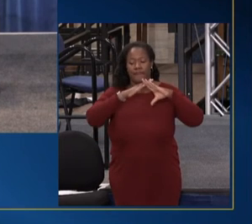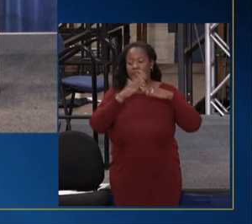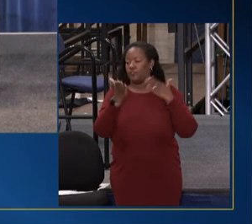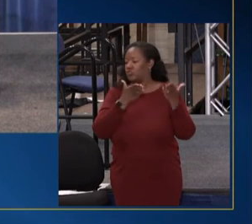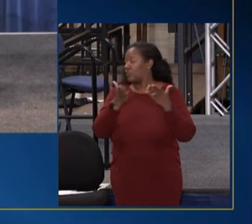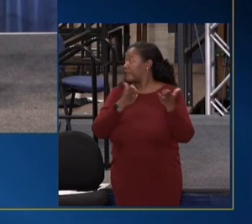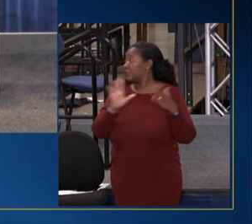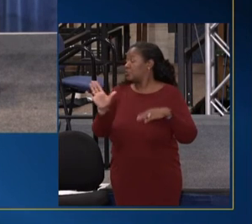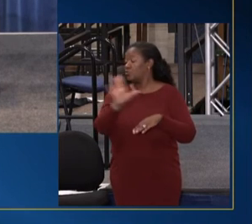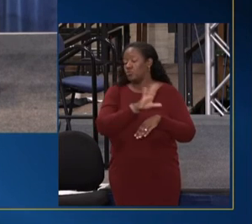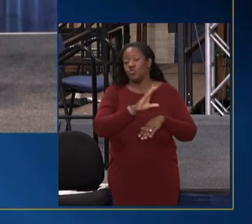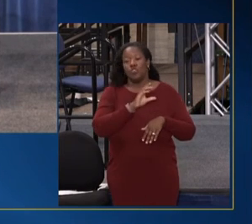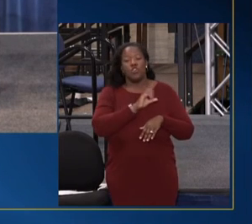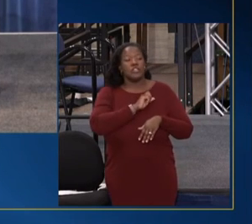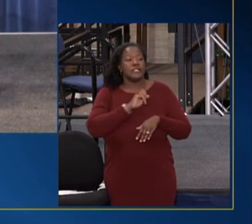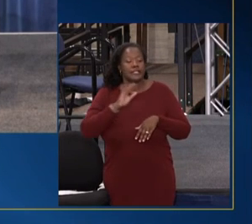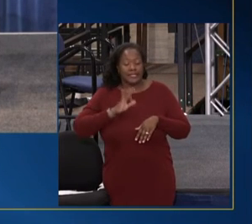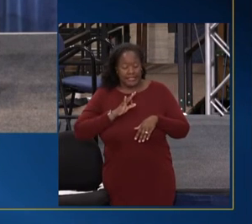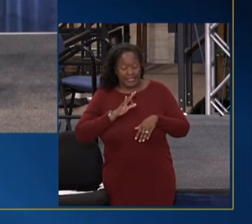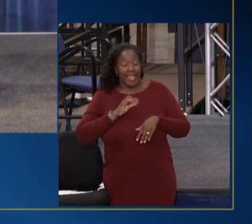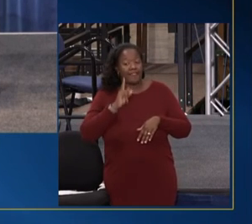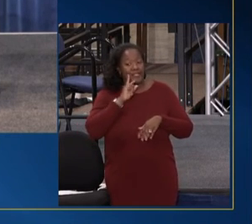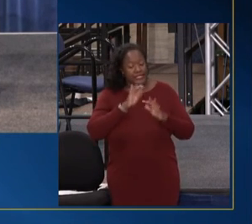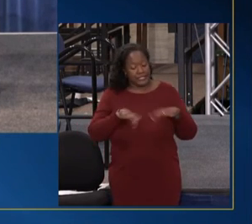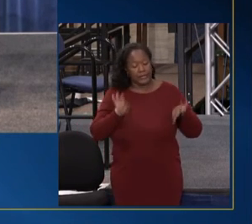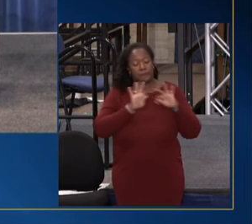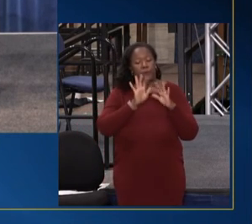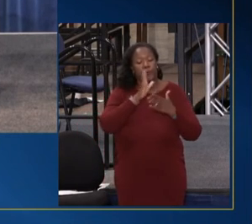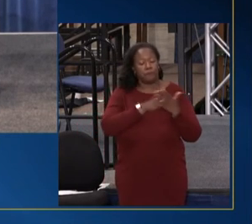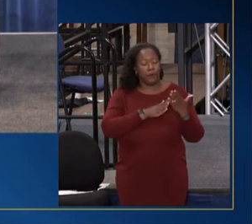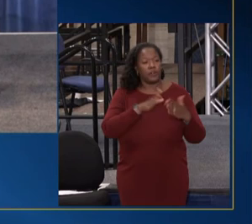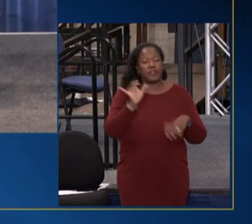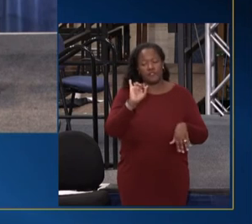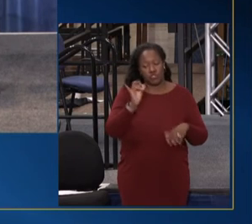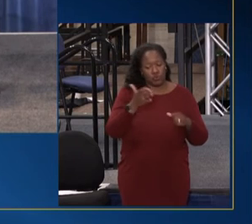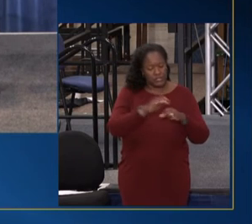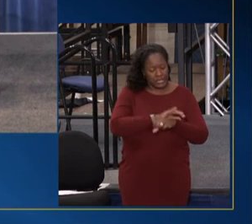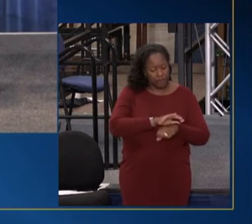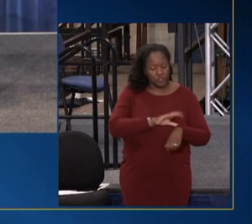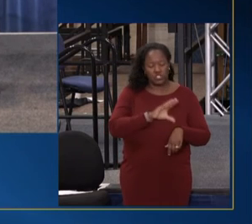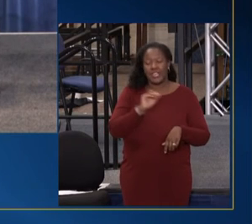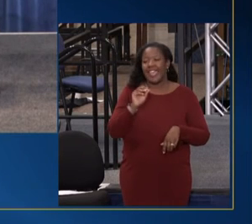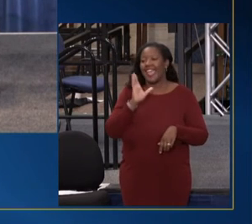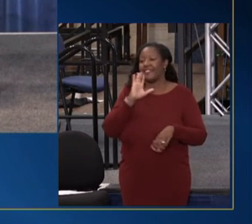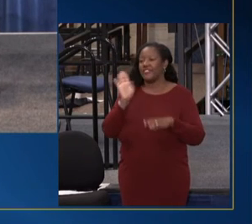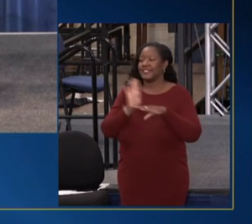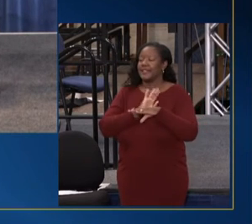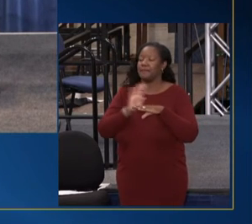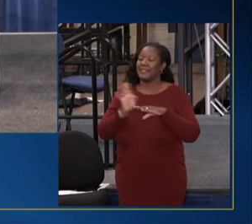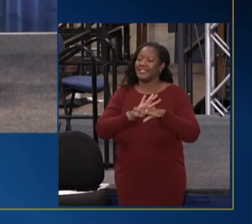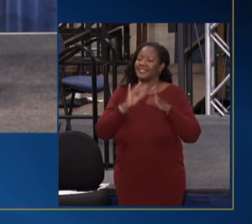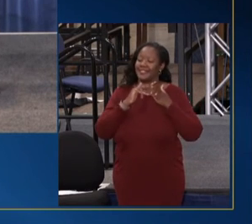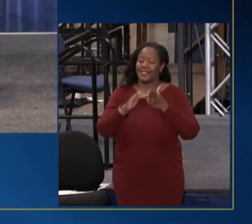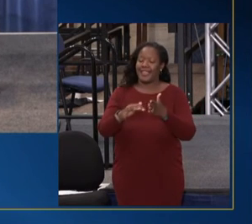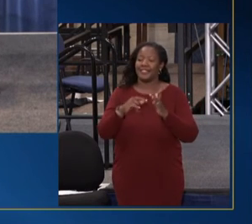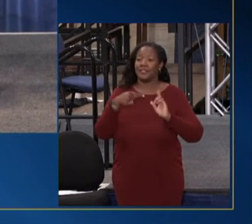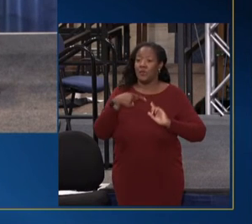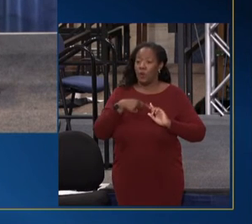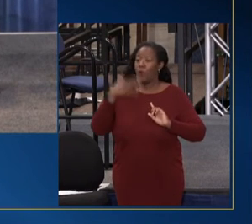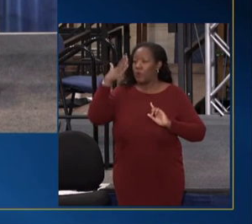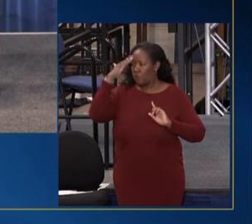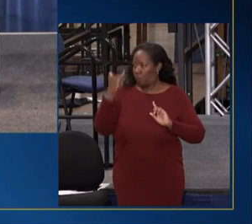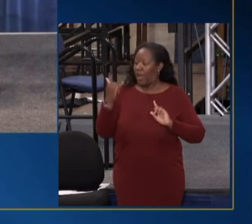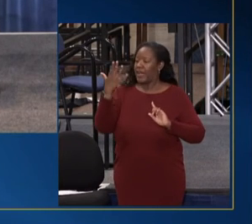that this is an important part of insurance coverage and there is a business case for why you want employees